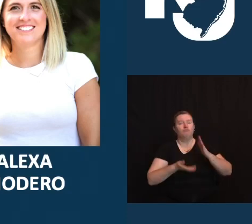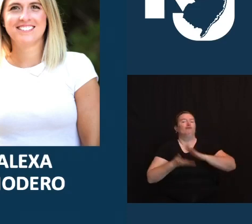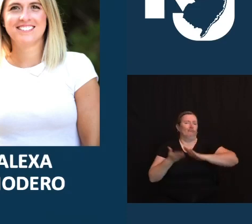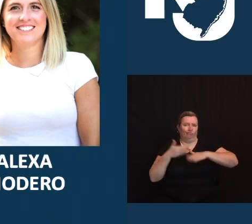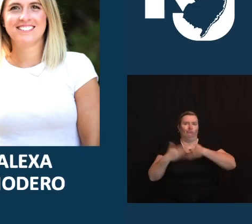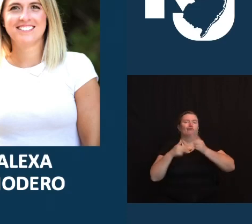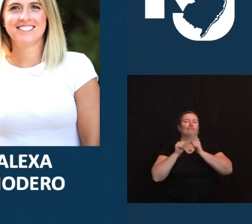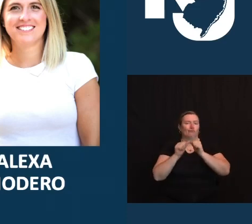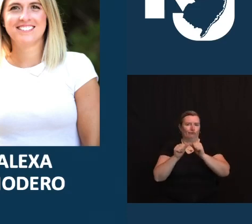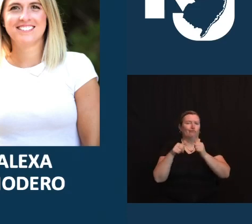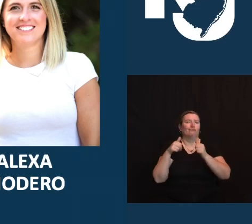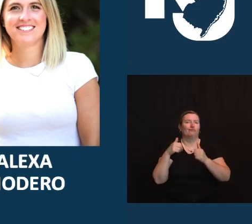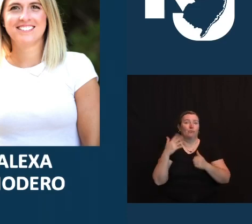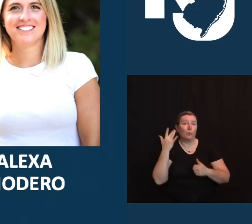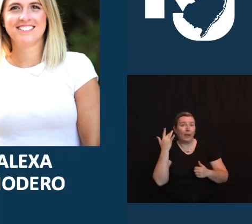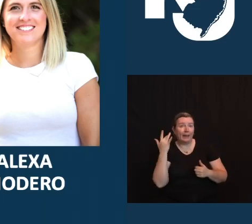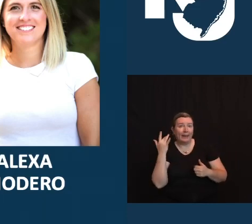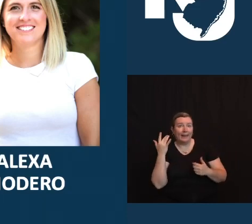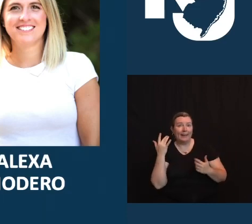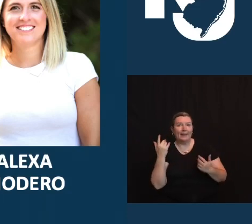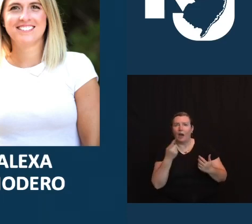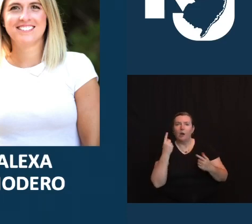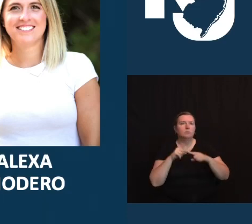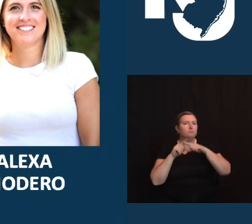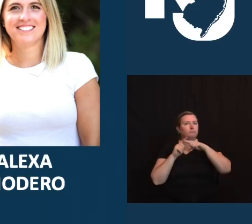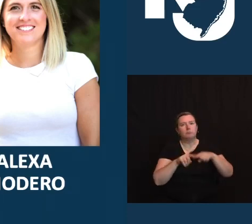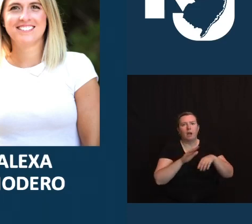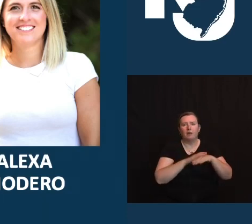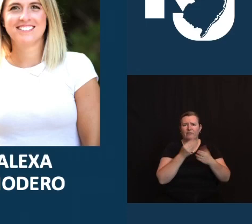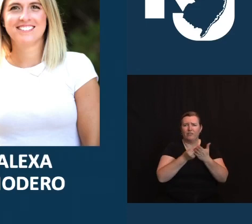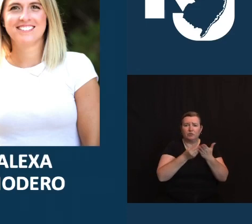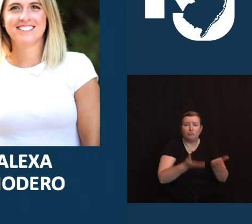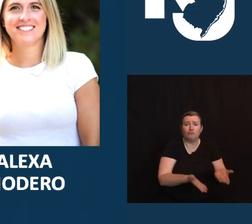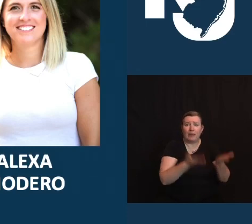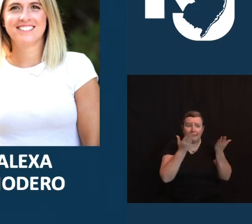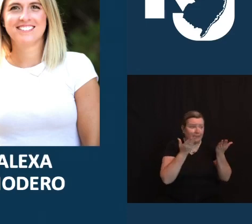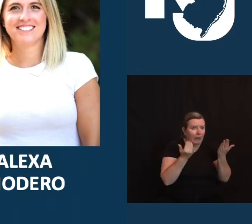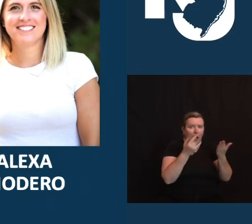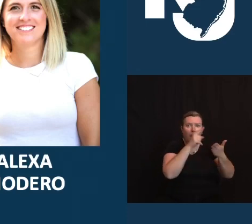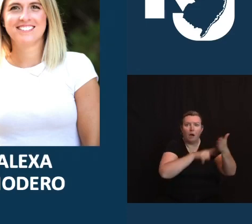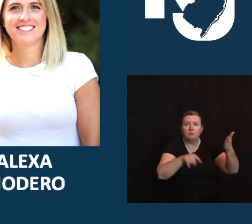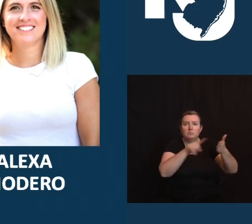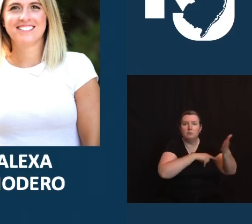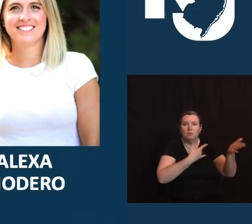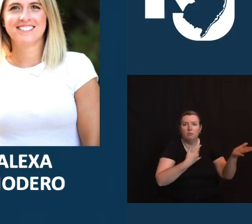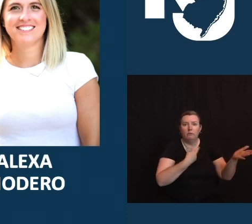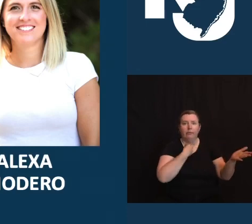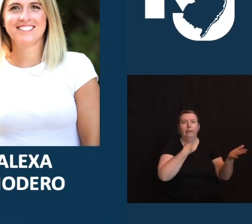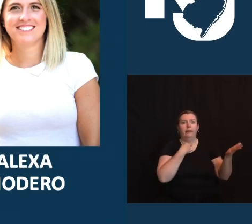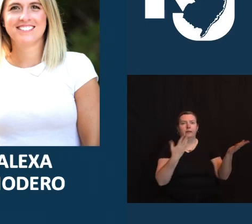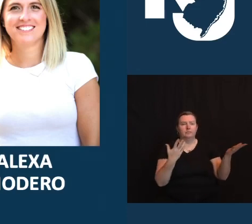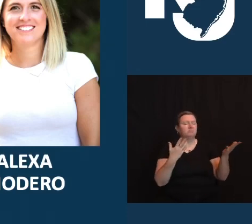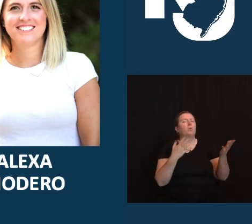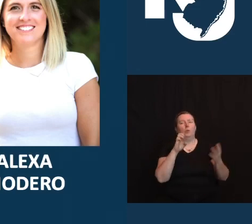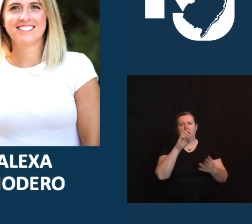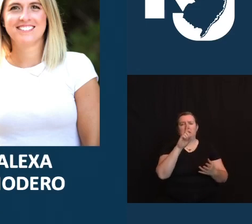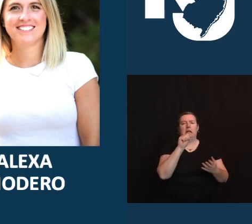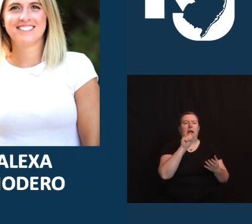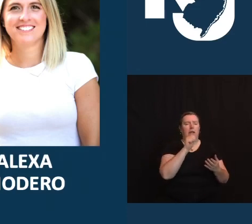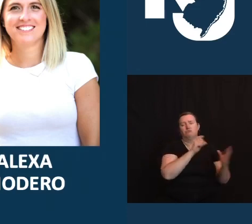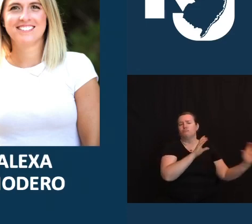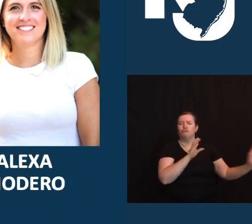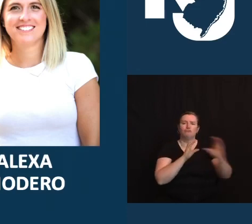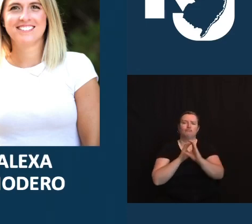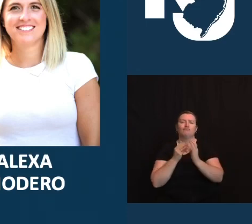in-person fundraisers and events have been canceled. And both of them, Brett and Alexa, went through that strain with me on the phone.